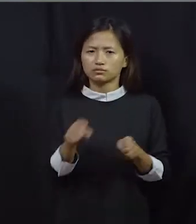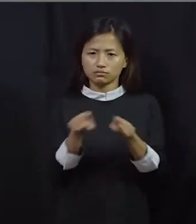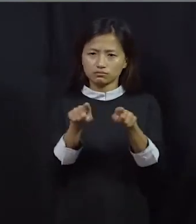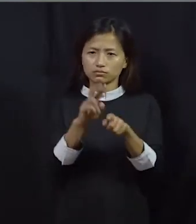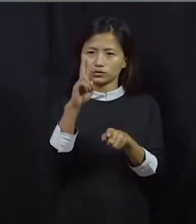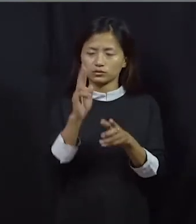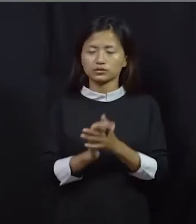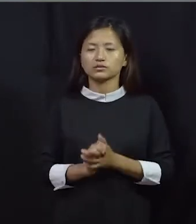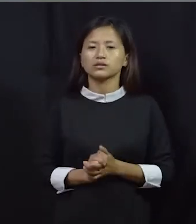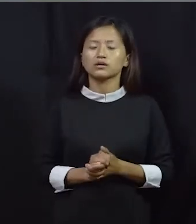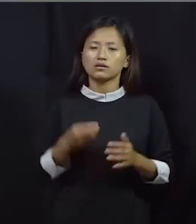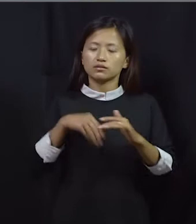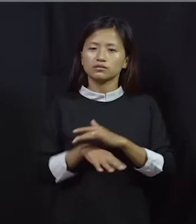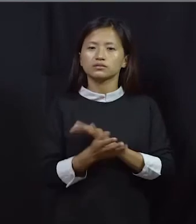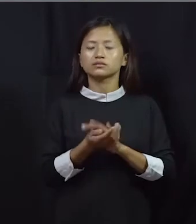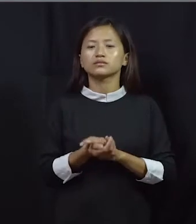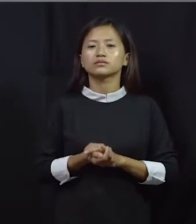organize under a